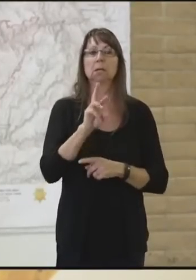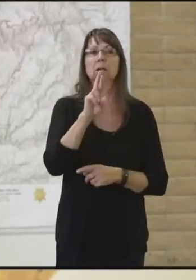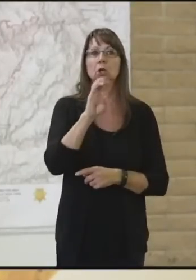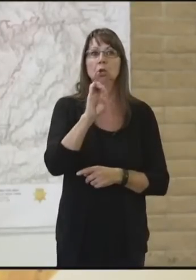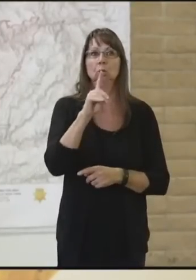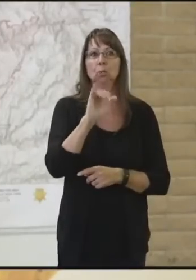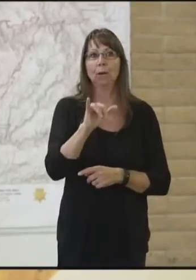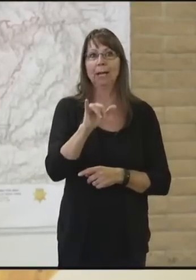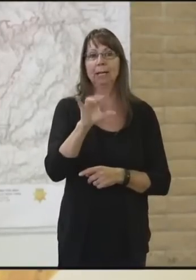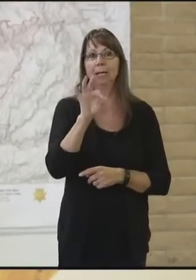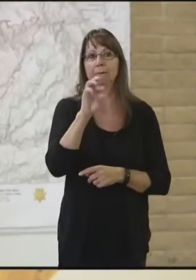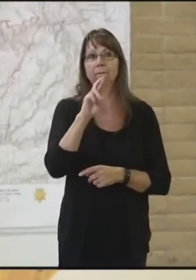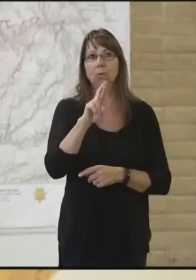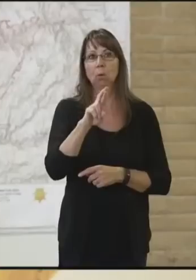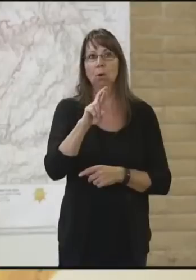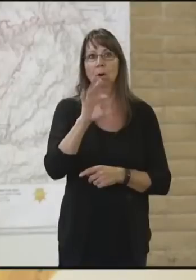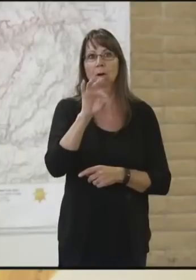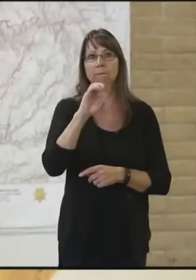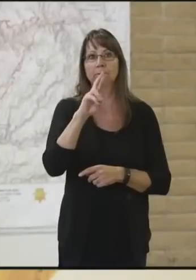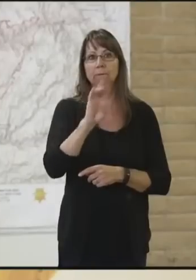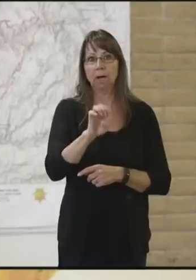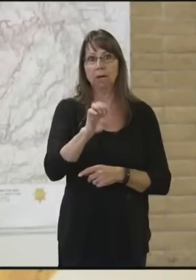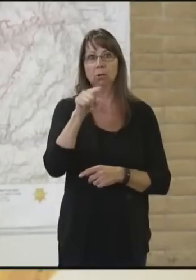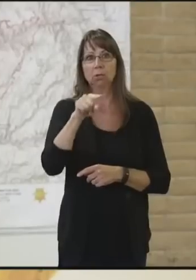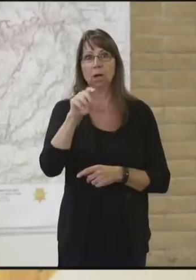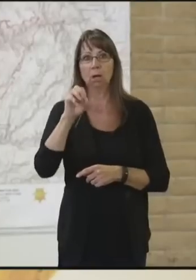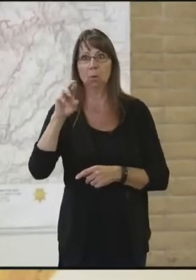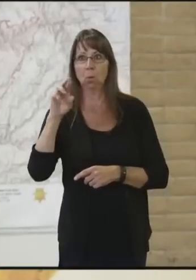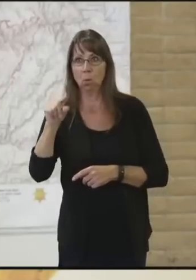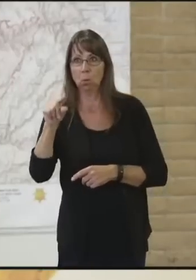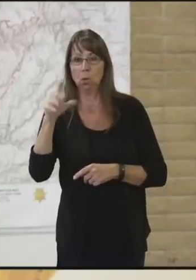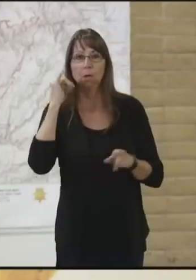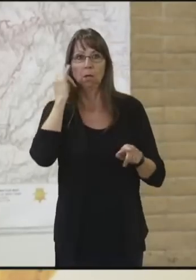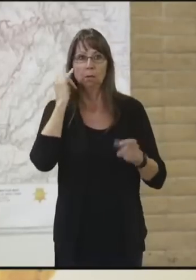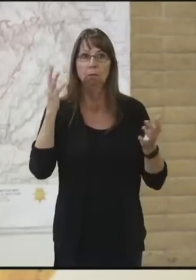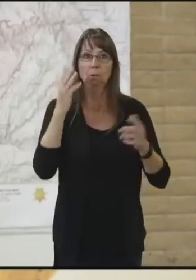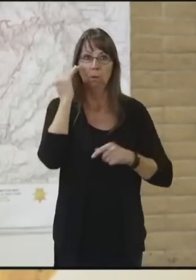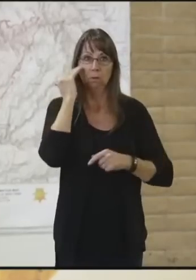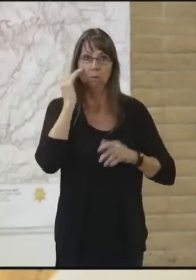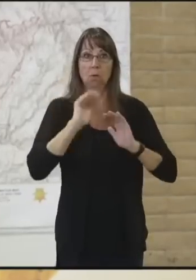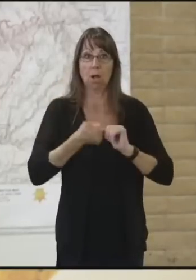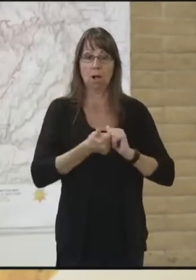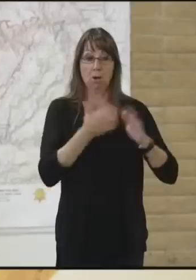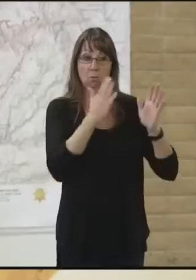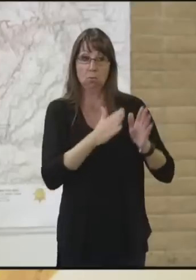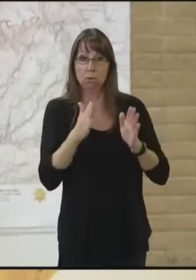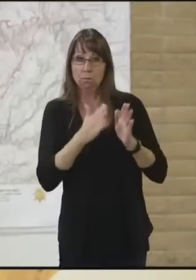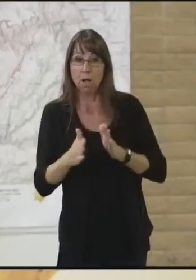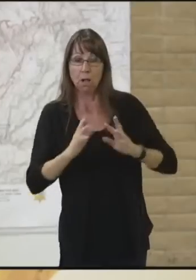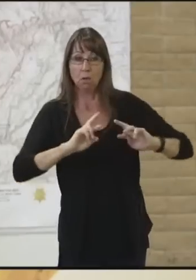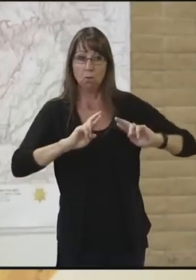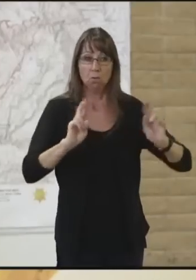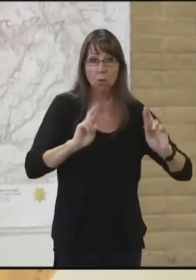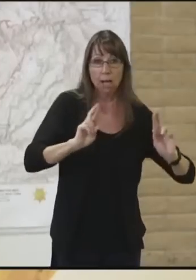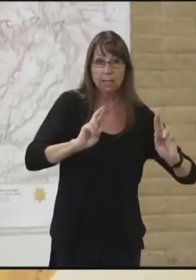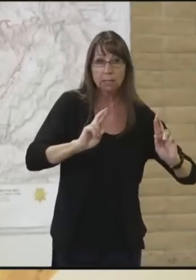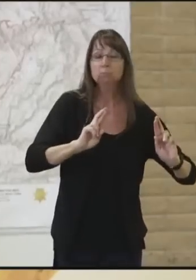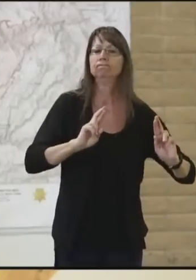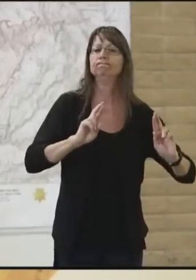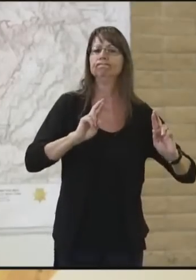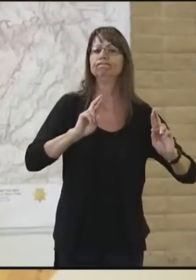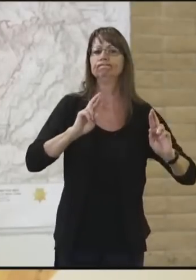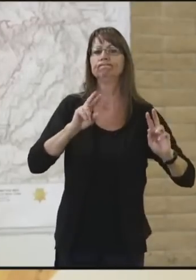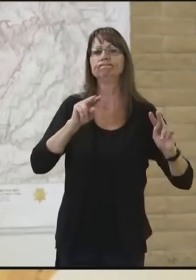want to know how to prepare your home, your family, your friends, your neighbors in the event of a wildfire that strikes your area, go to that